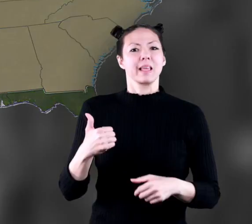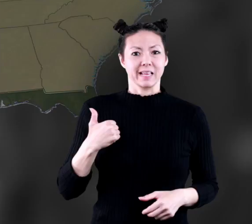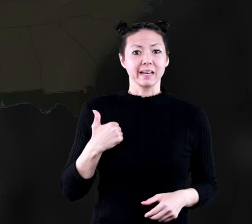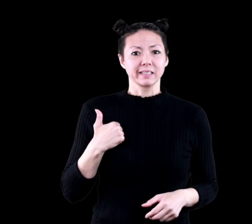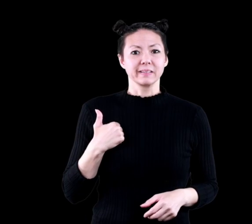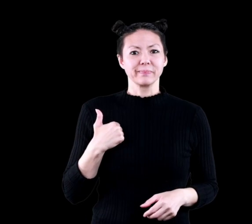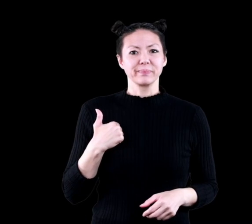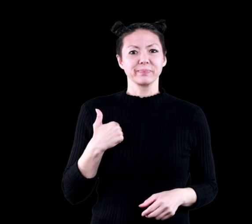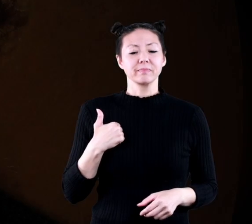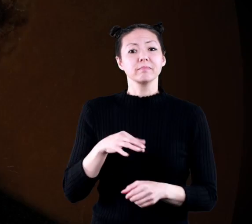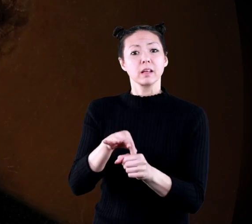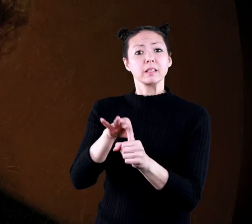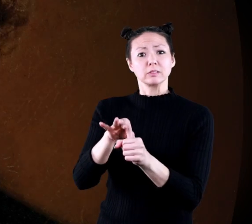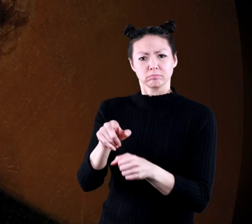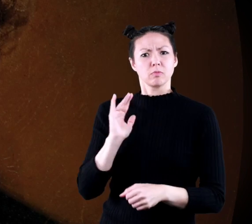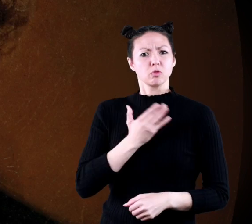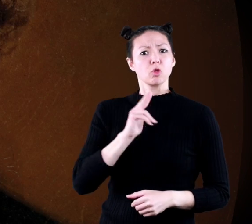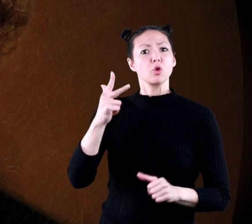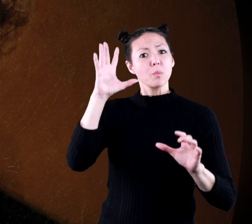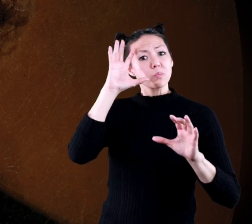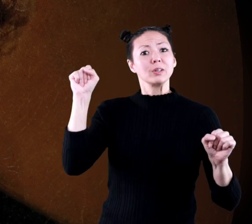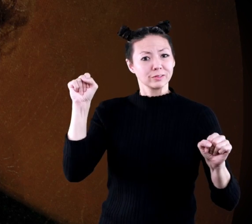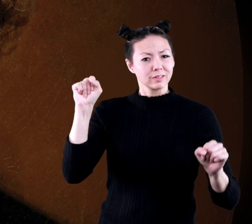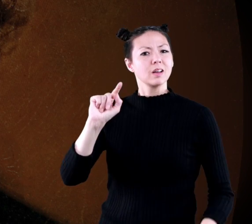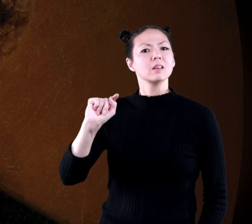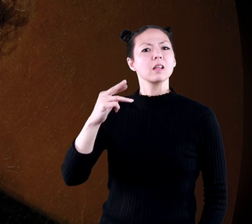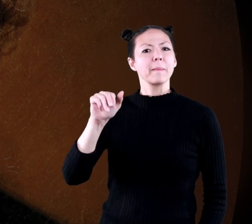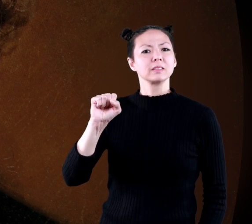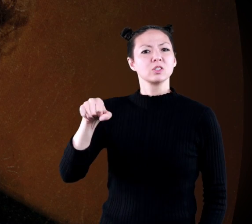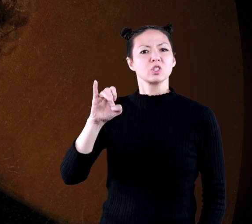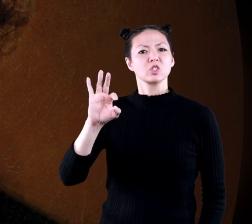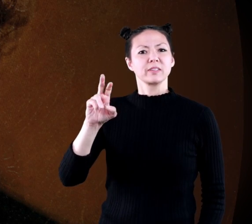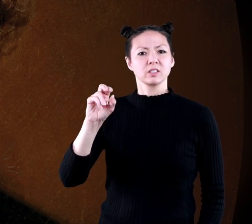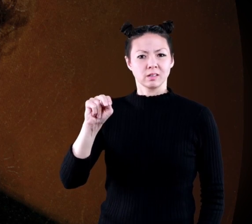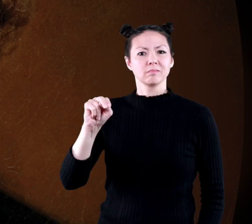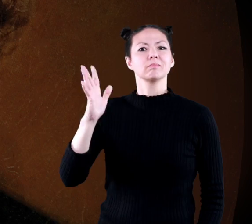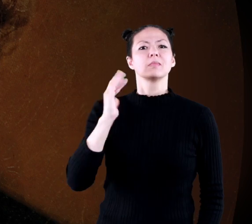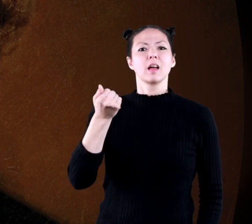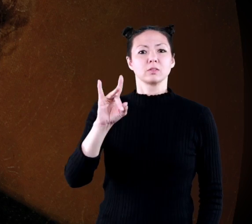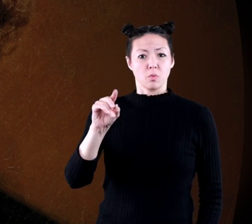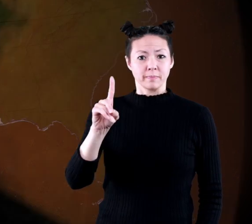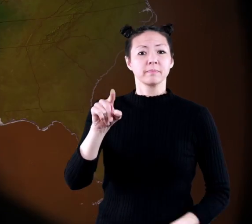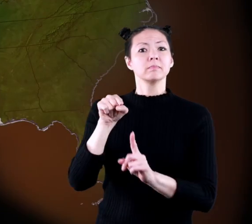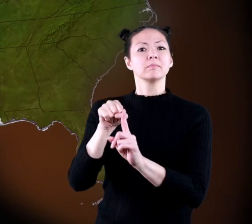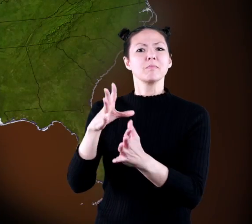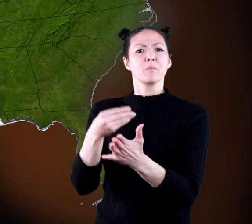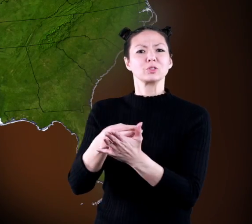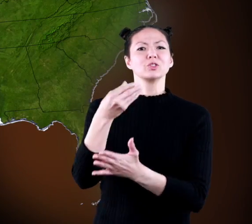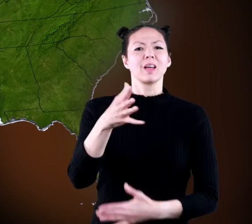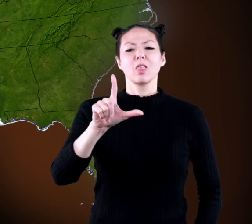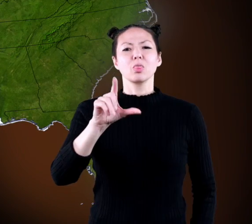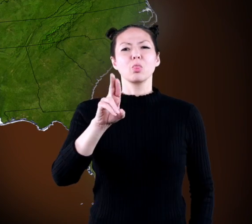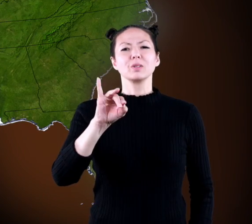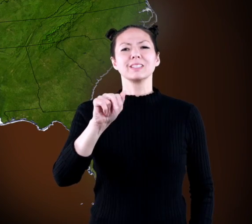Canada. With the election of our third president, Thomas Jefferson, in 1801, came the